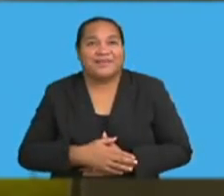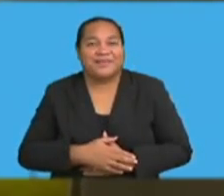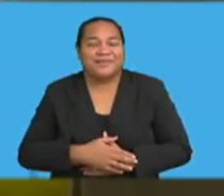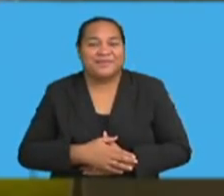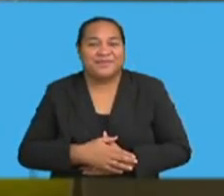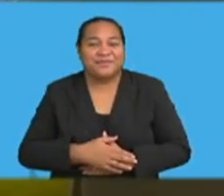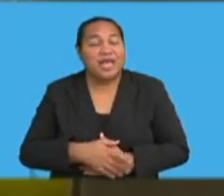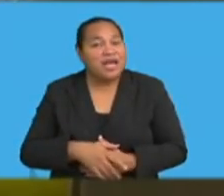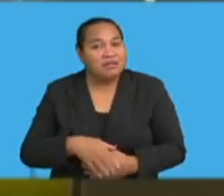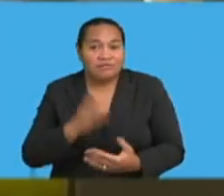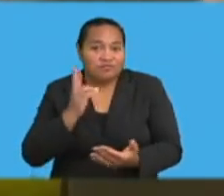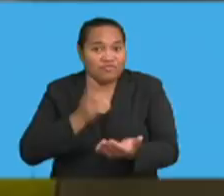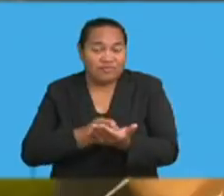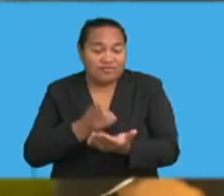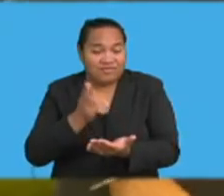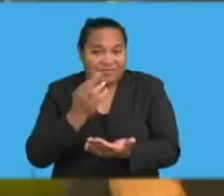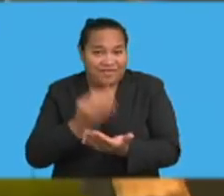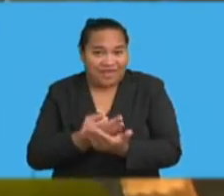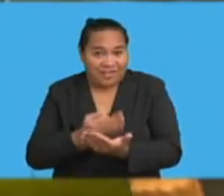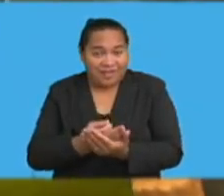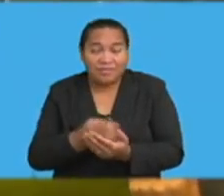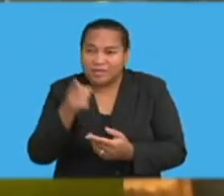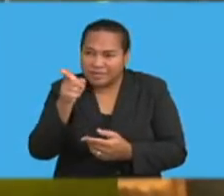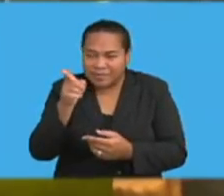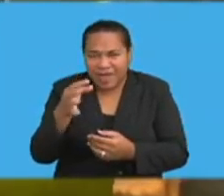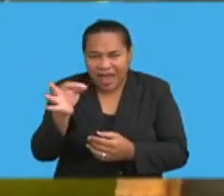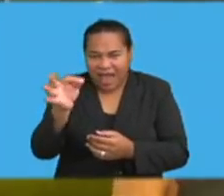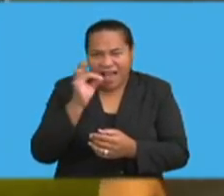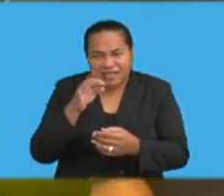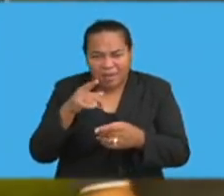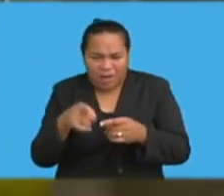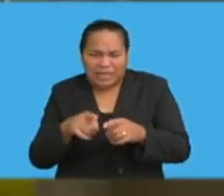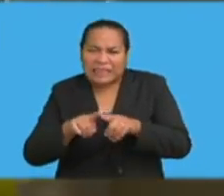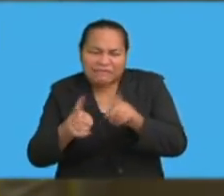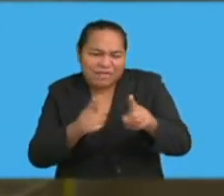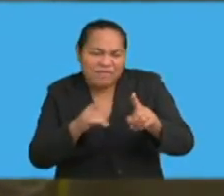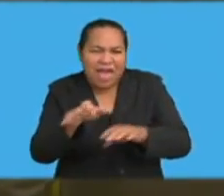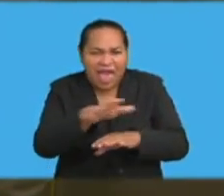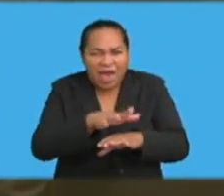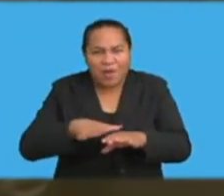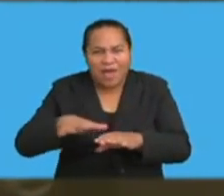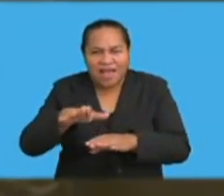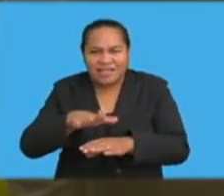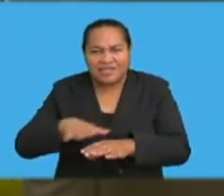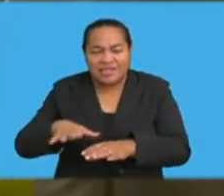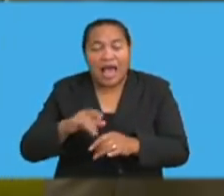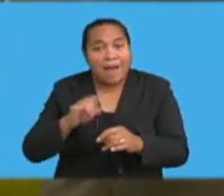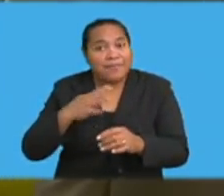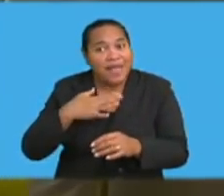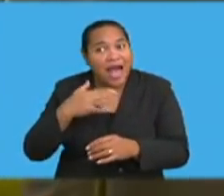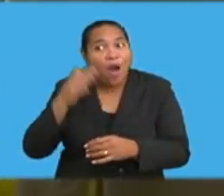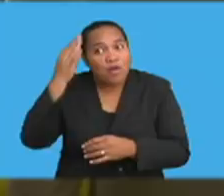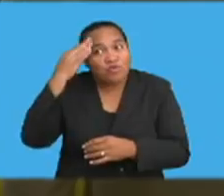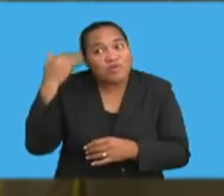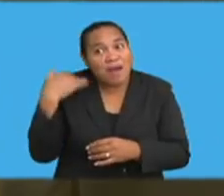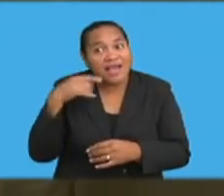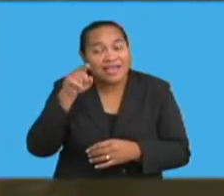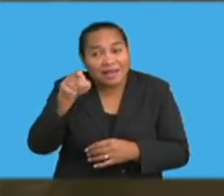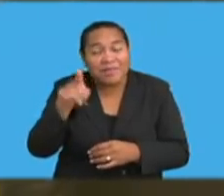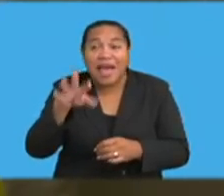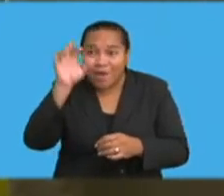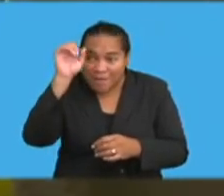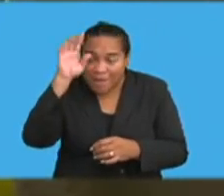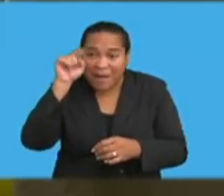the fact of the matter is, the Honourable Member talks about specific areas. And let me also remind him that it was the Beni